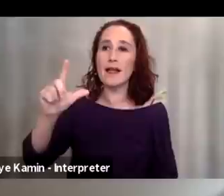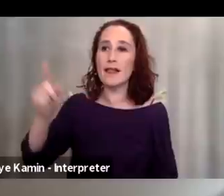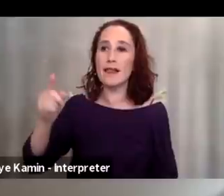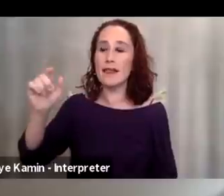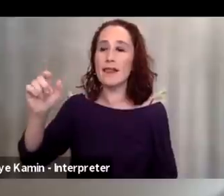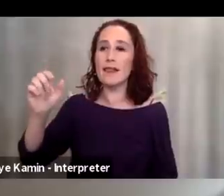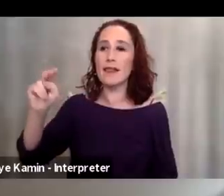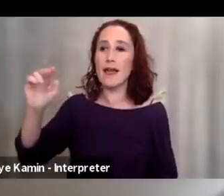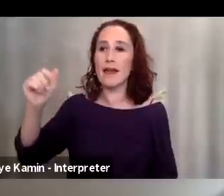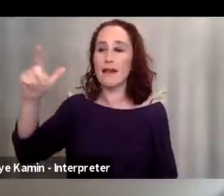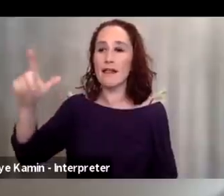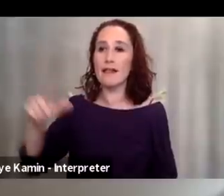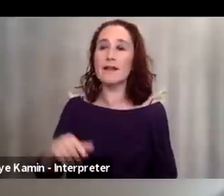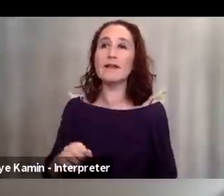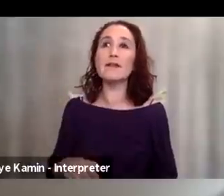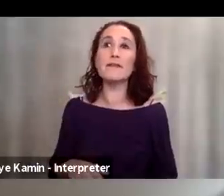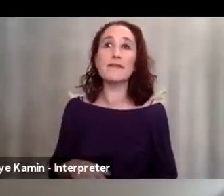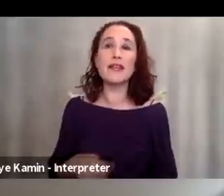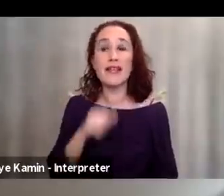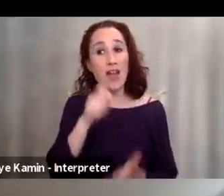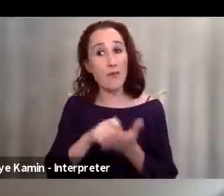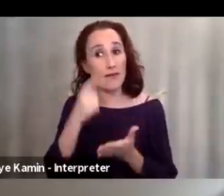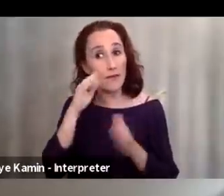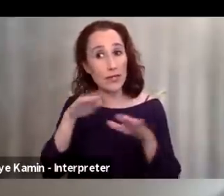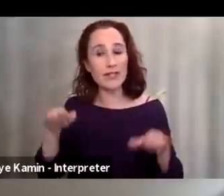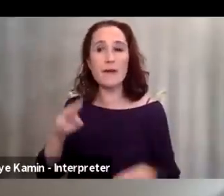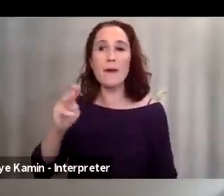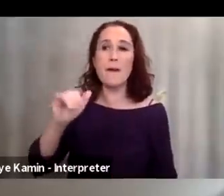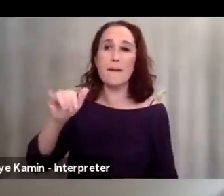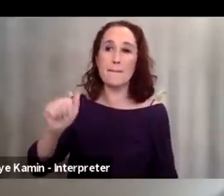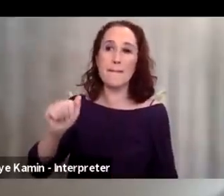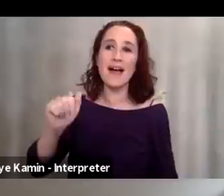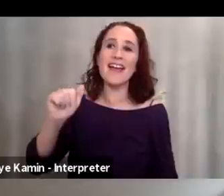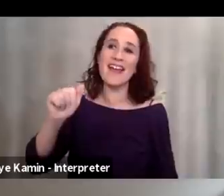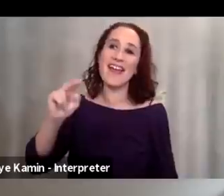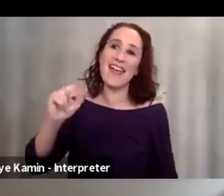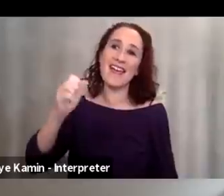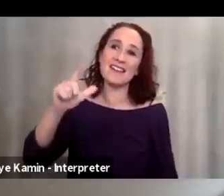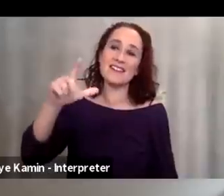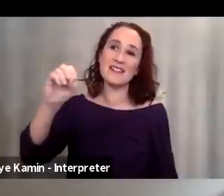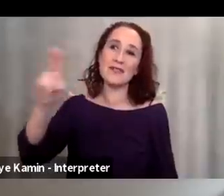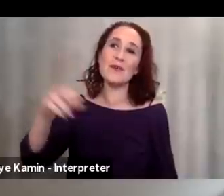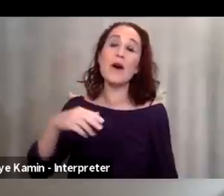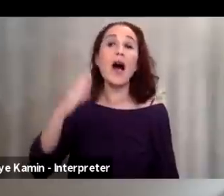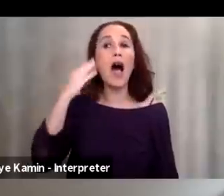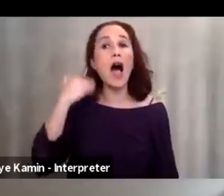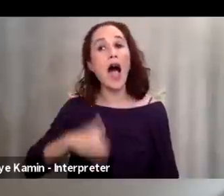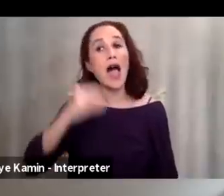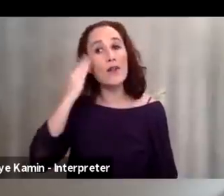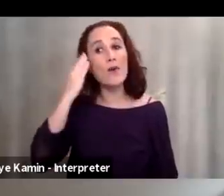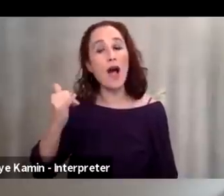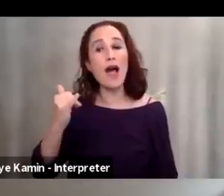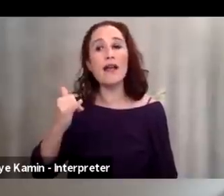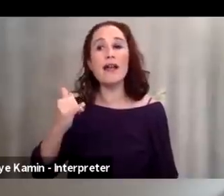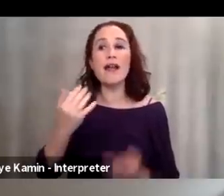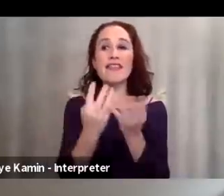loved, this is not written for children, but Maya Angelou's I Know Why the Cage Bird Sings was a book that had a big effect on me when